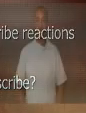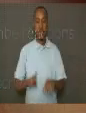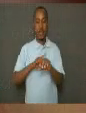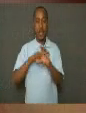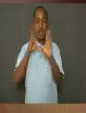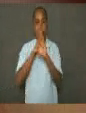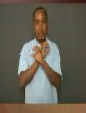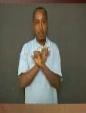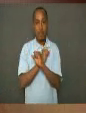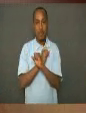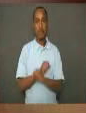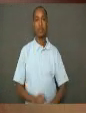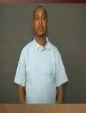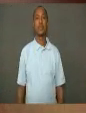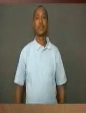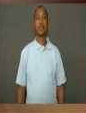Time's up.